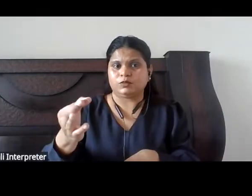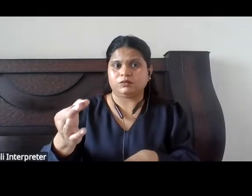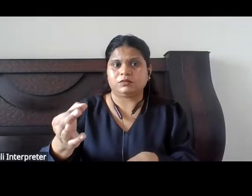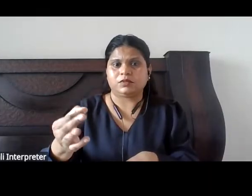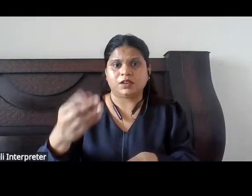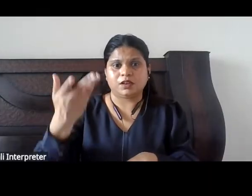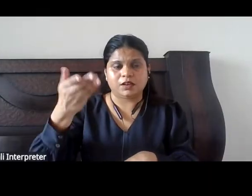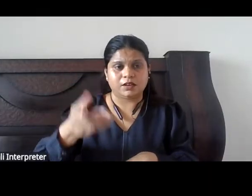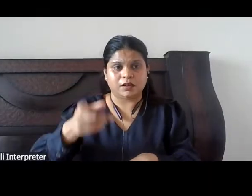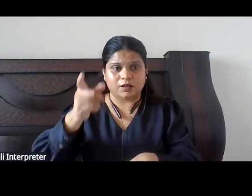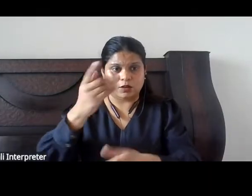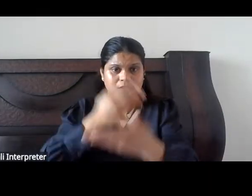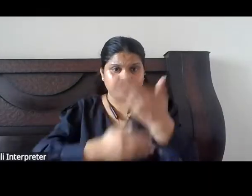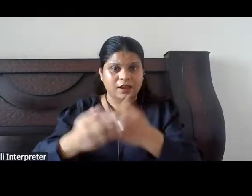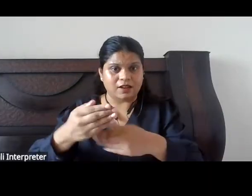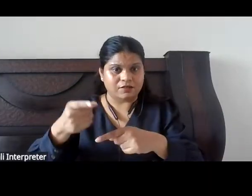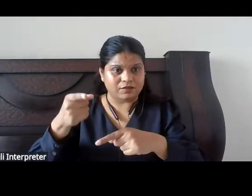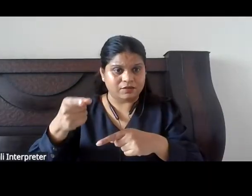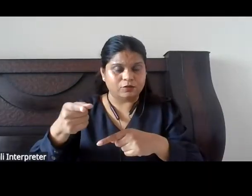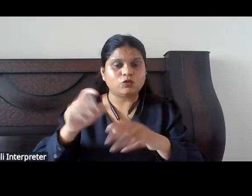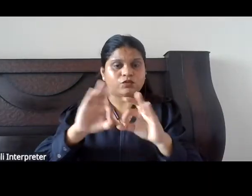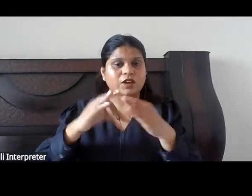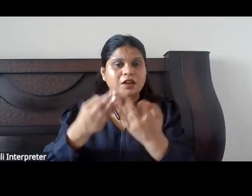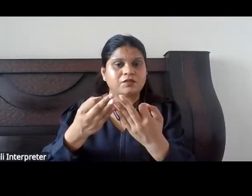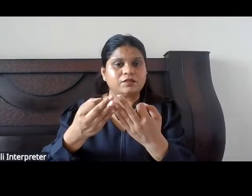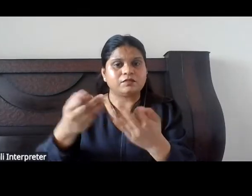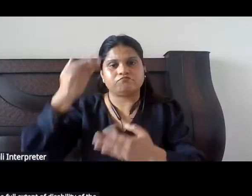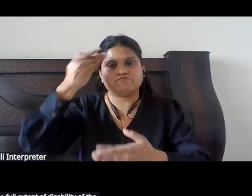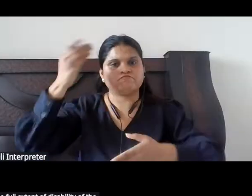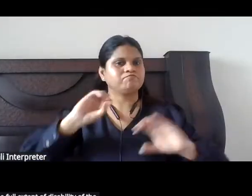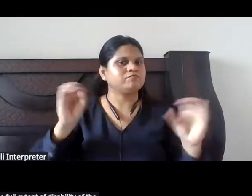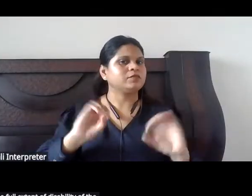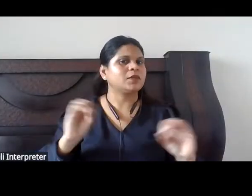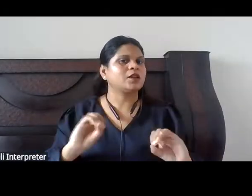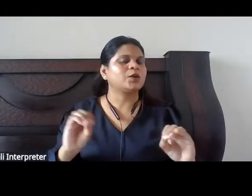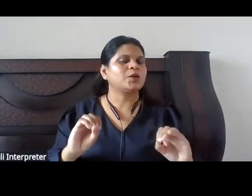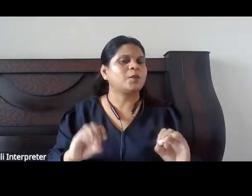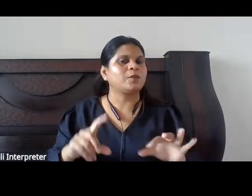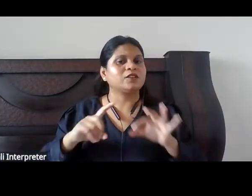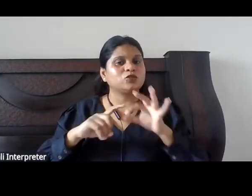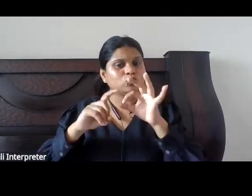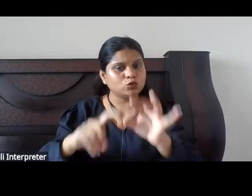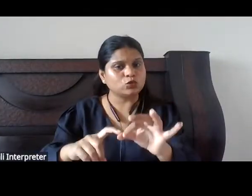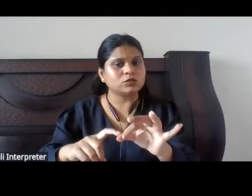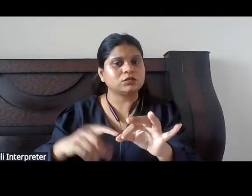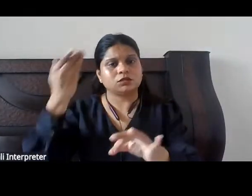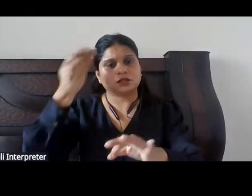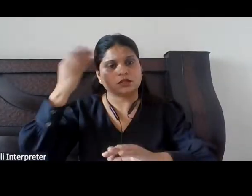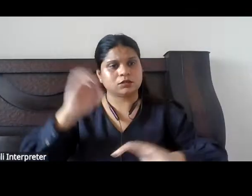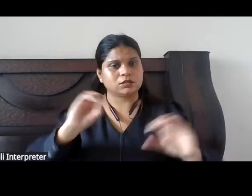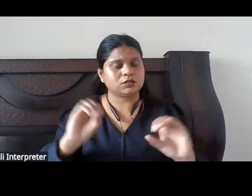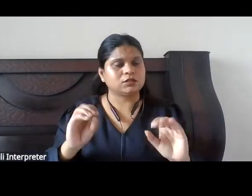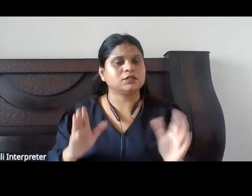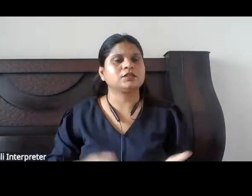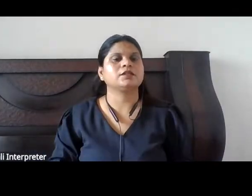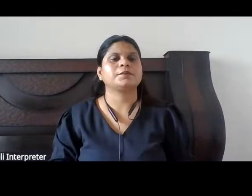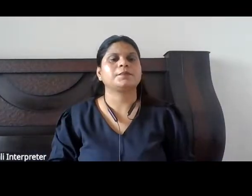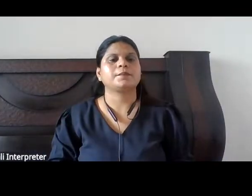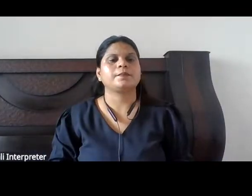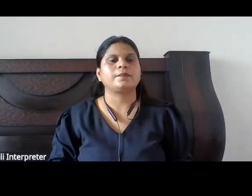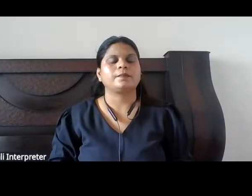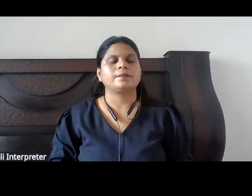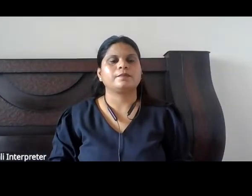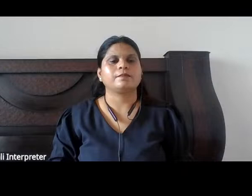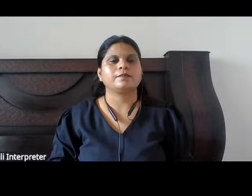full extent of disability of the person. So again, this leads to a lot of undercounting and